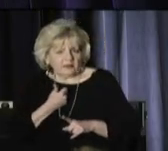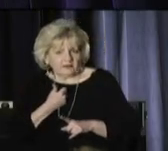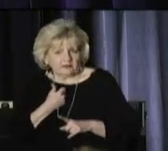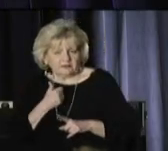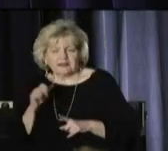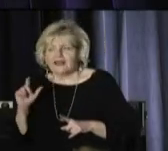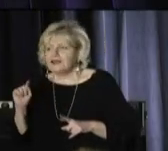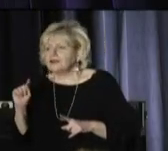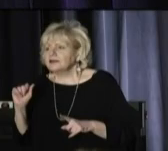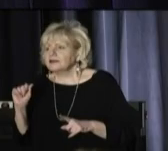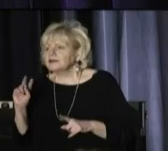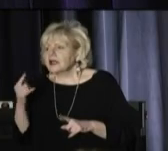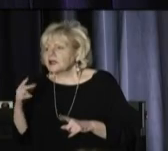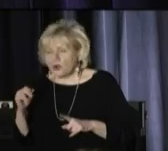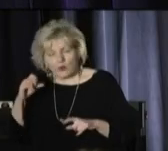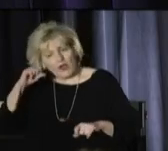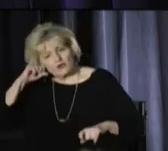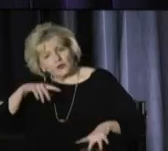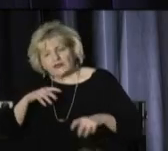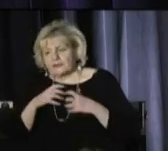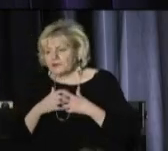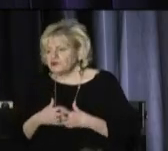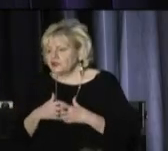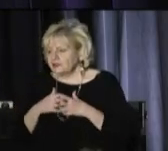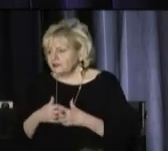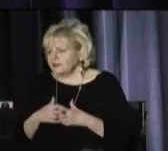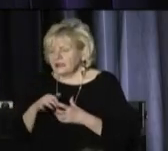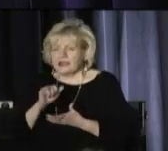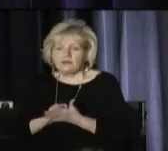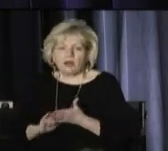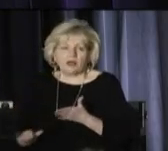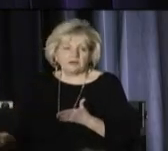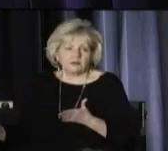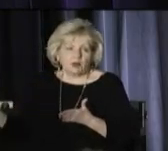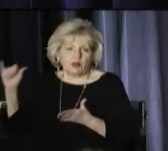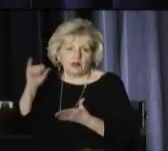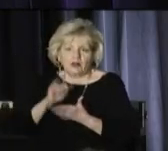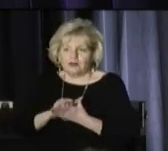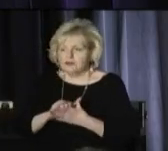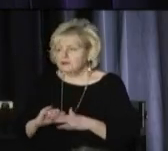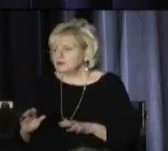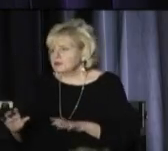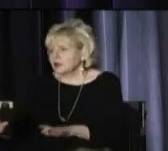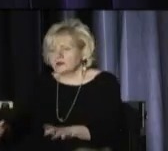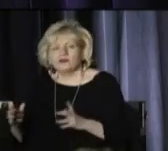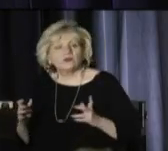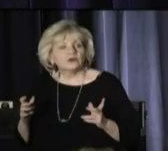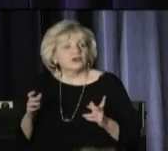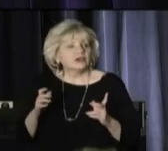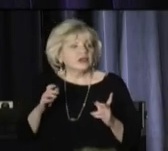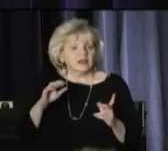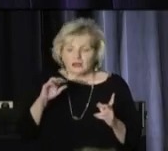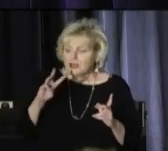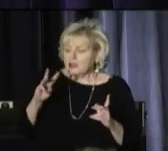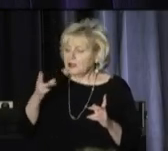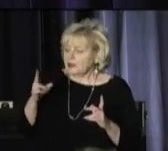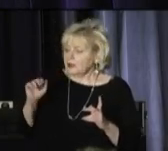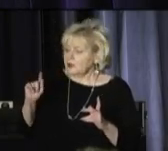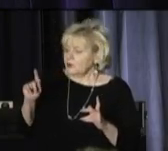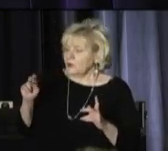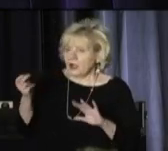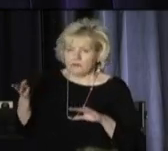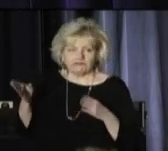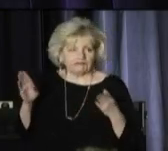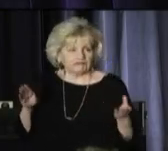tango, a sweaty machine, impossible tether. A whale decomposes on the ocean